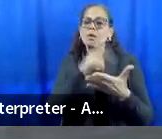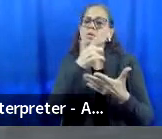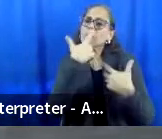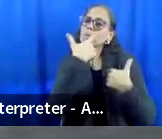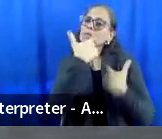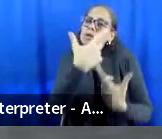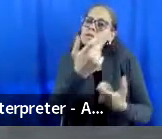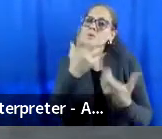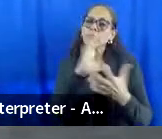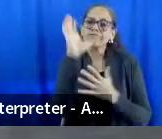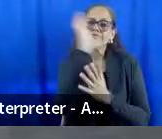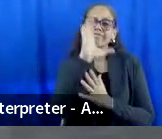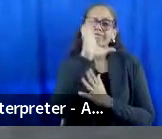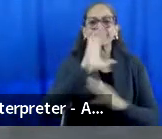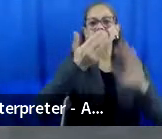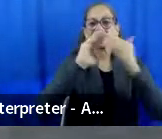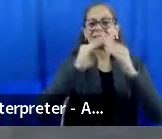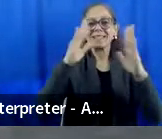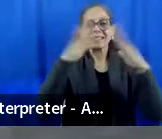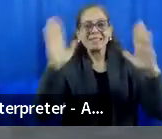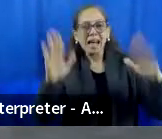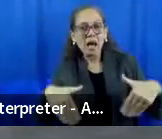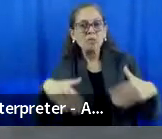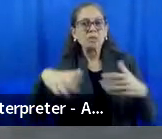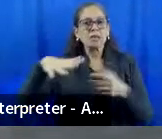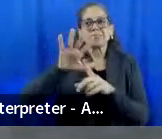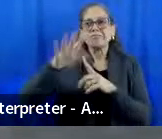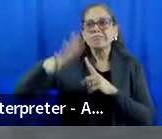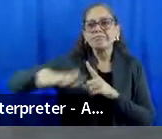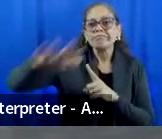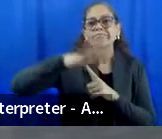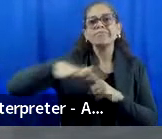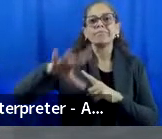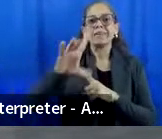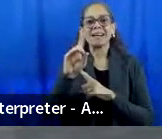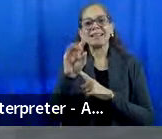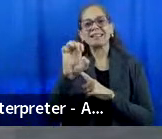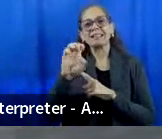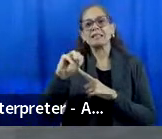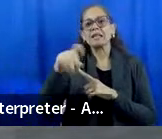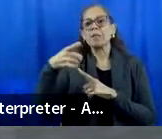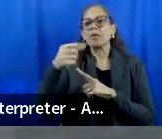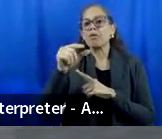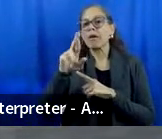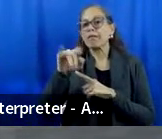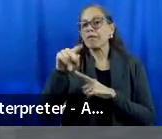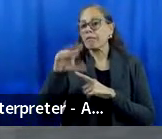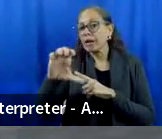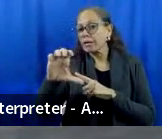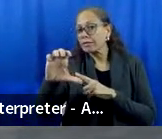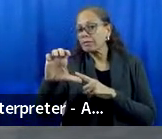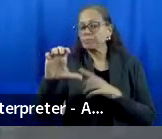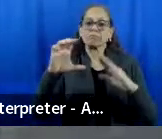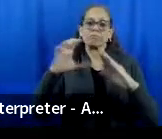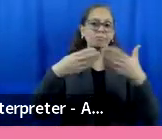the city's housing conditions, demographic patterns, public health, and